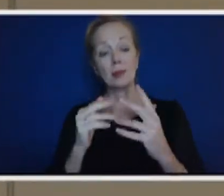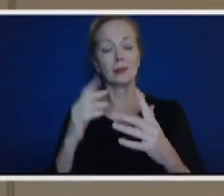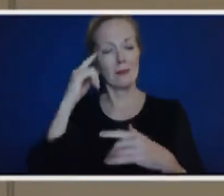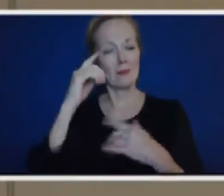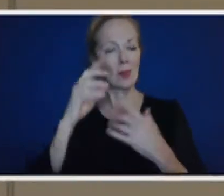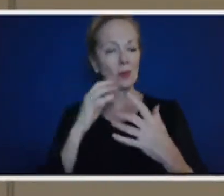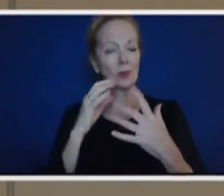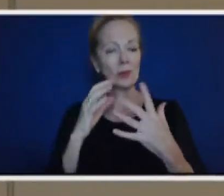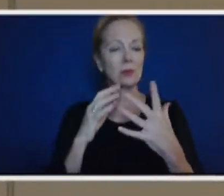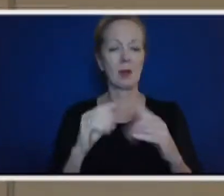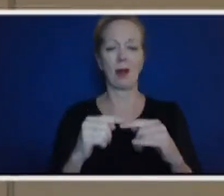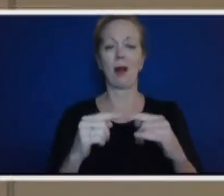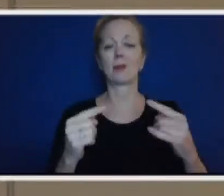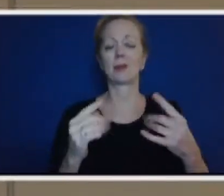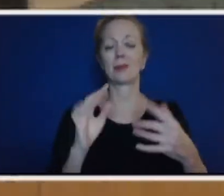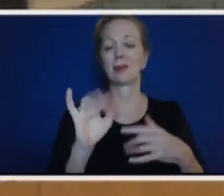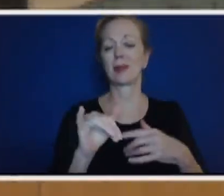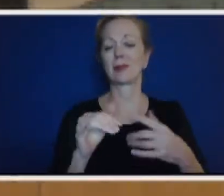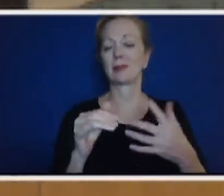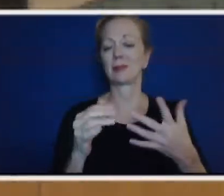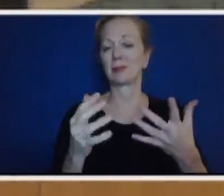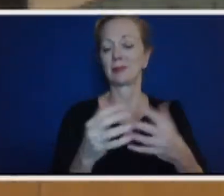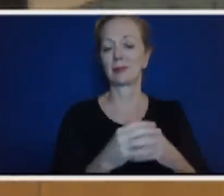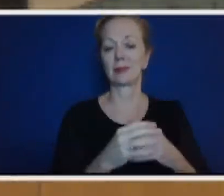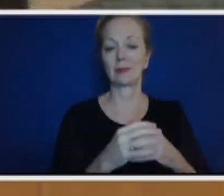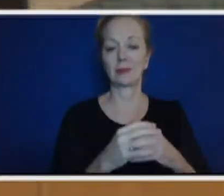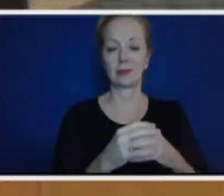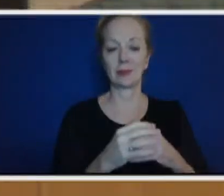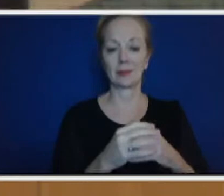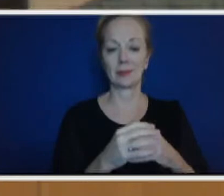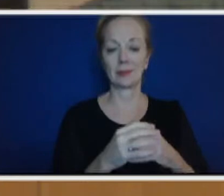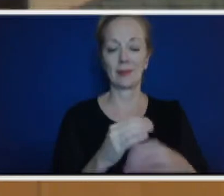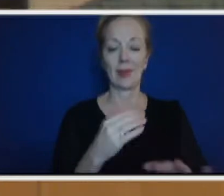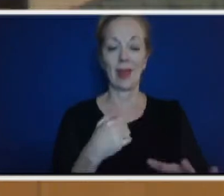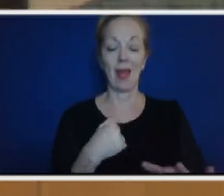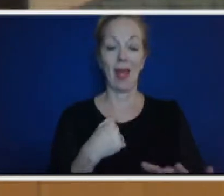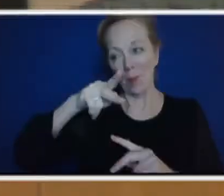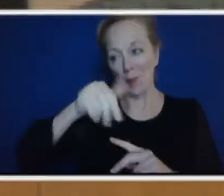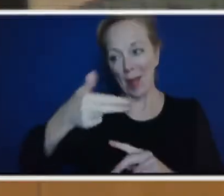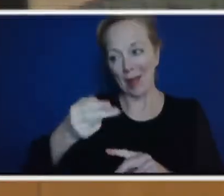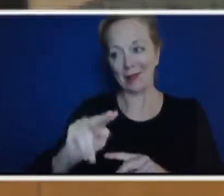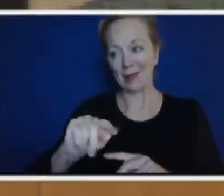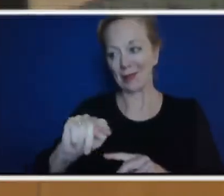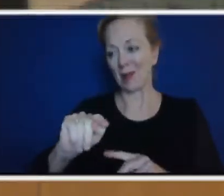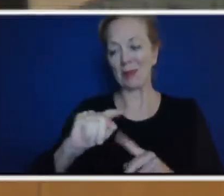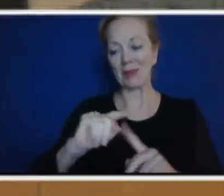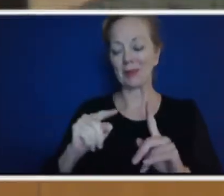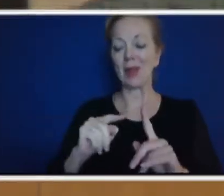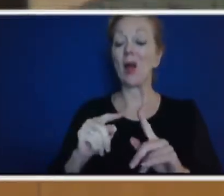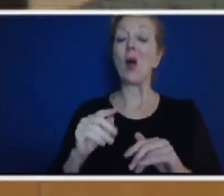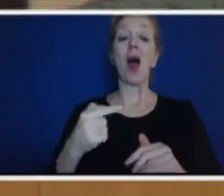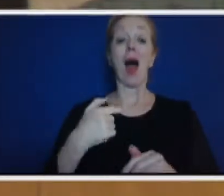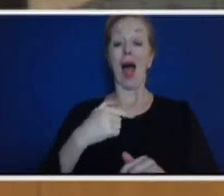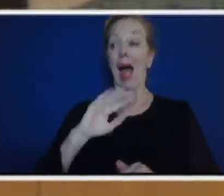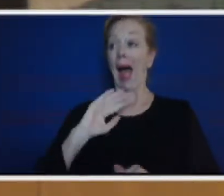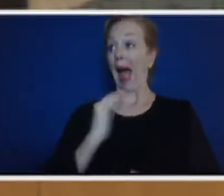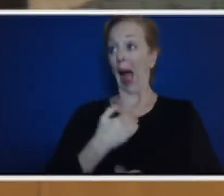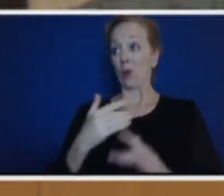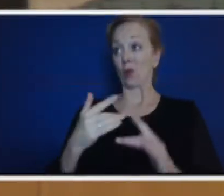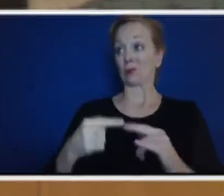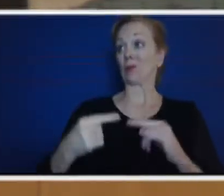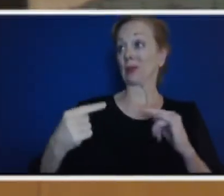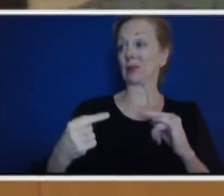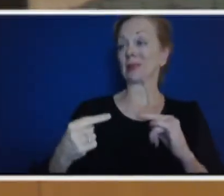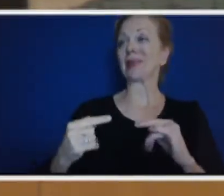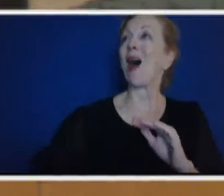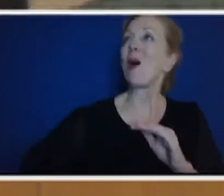would be opposition to that at this point in time. Okay, I wish our height of the building, and that we